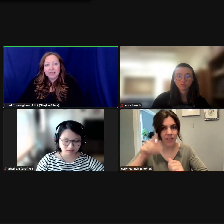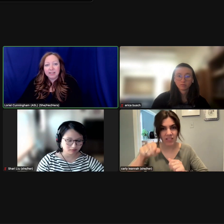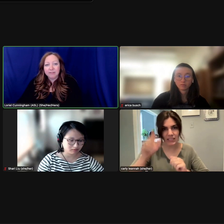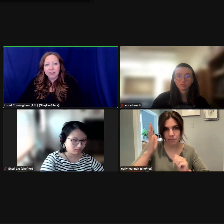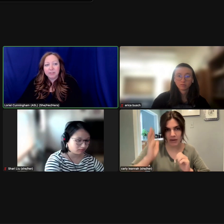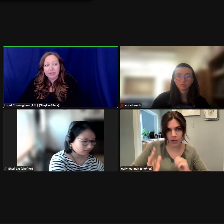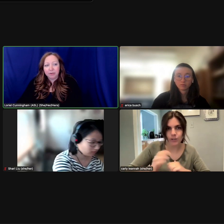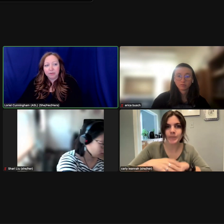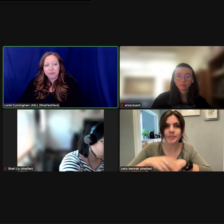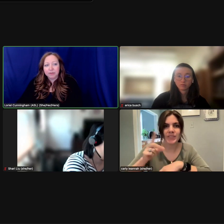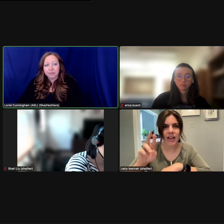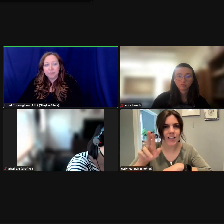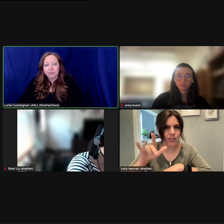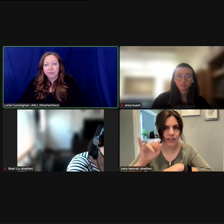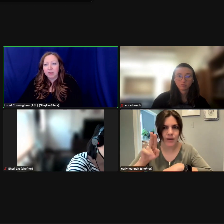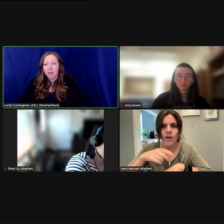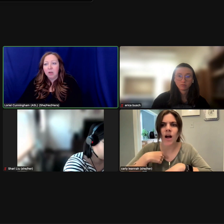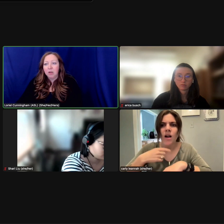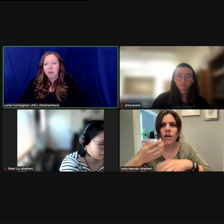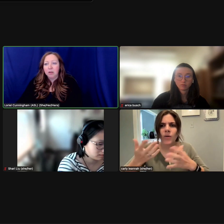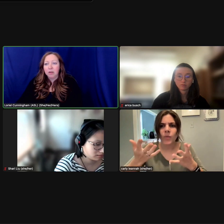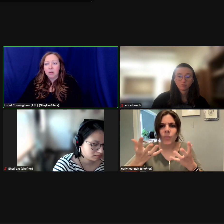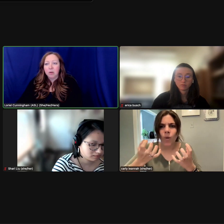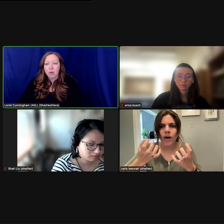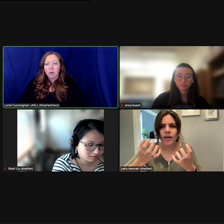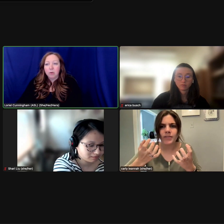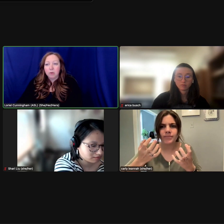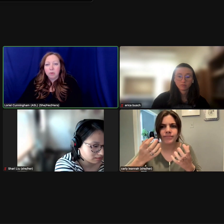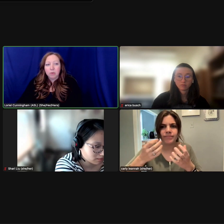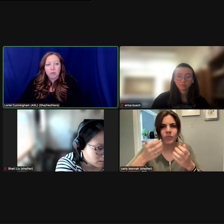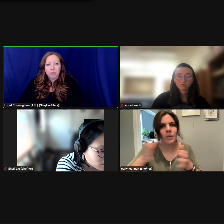With the consent of our speakers,